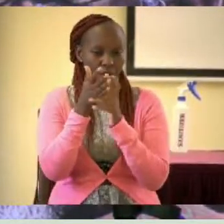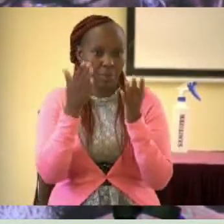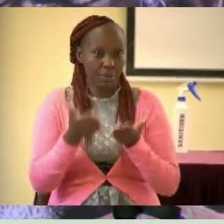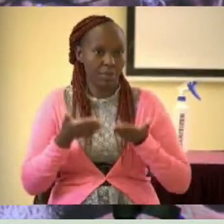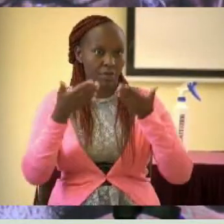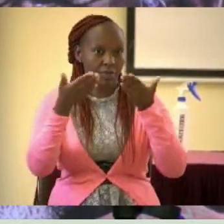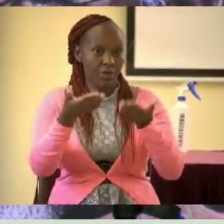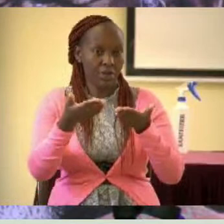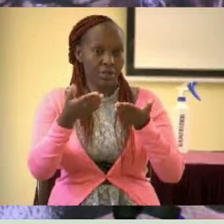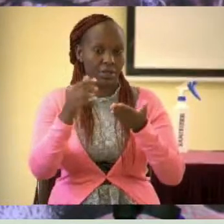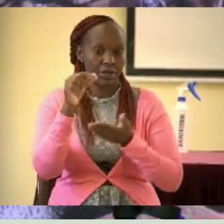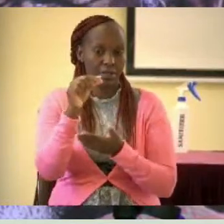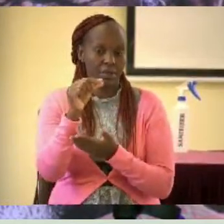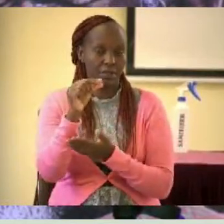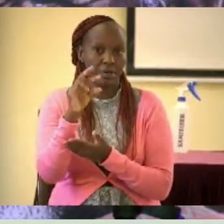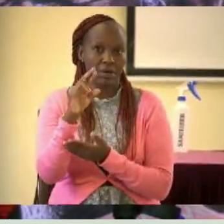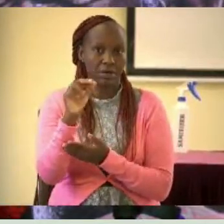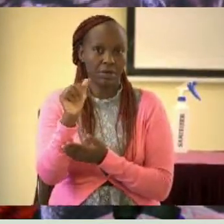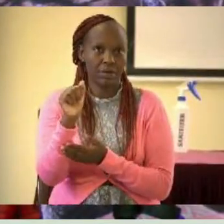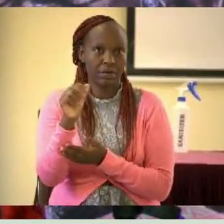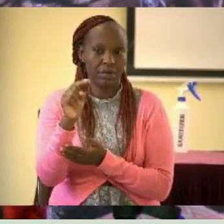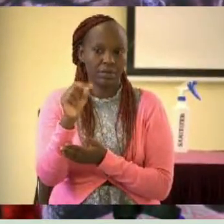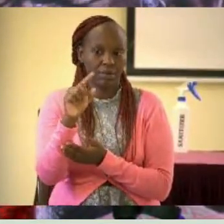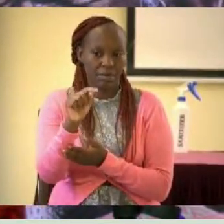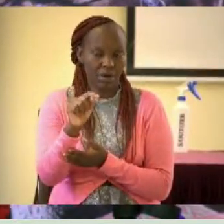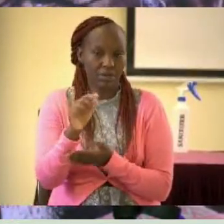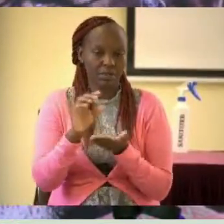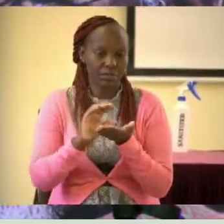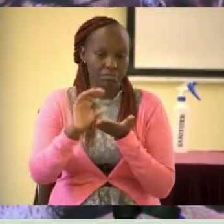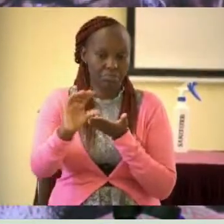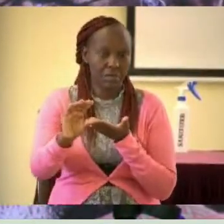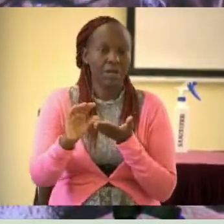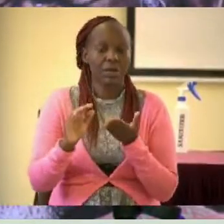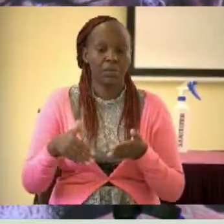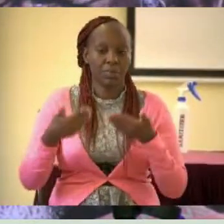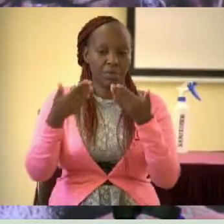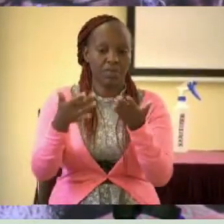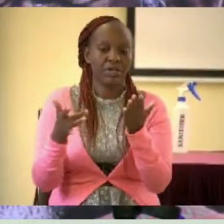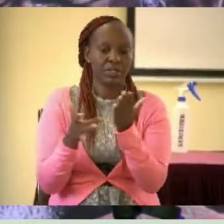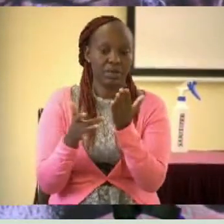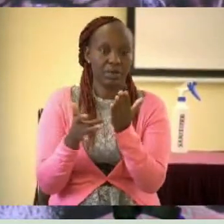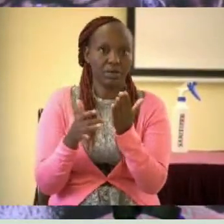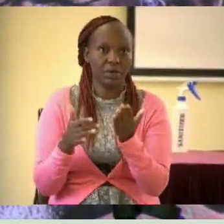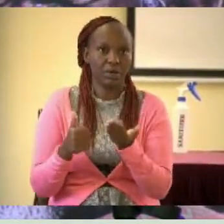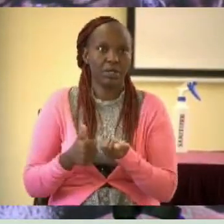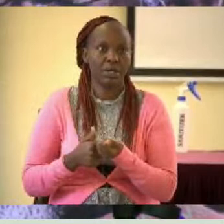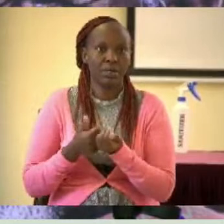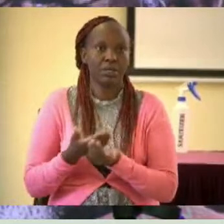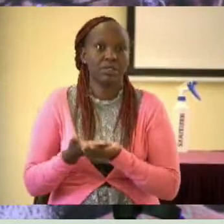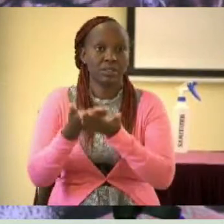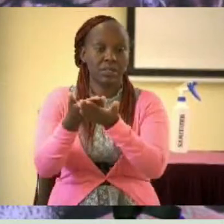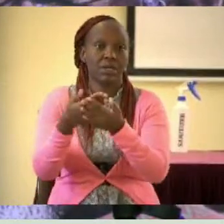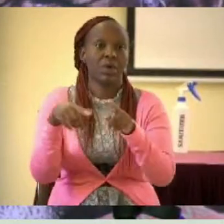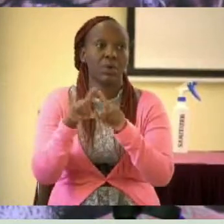grants, providing technical assistance, capacity building, and also promoting learning